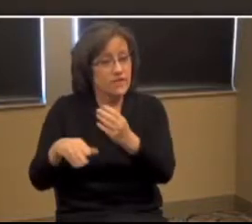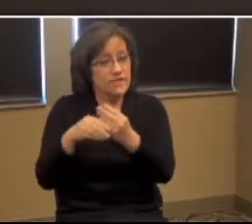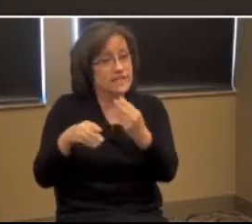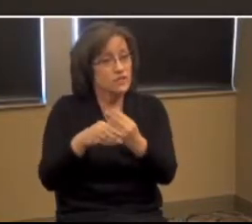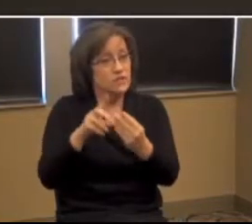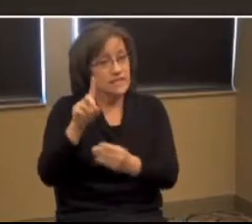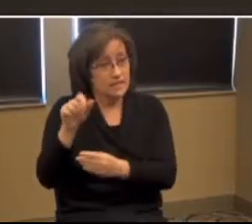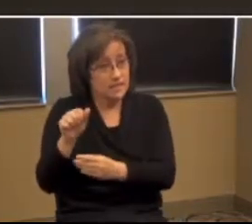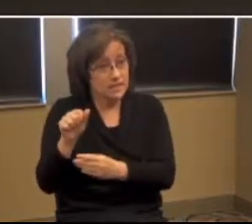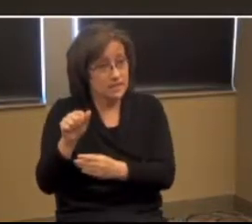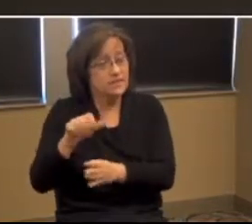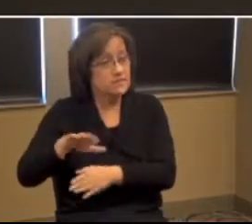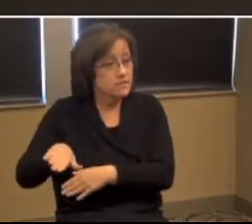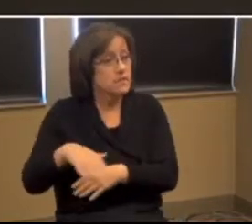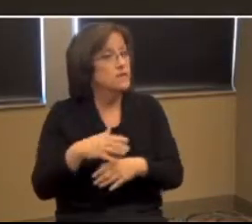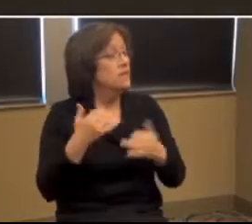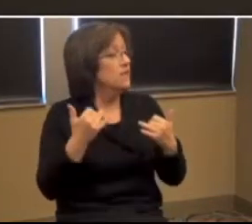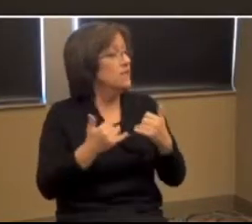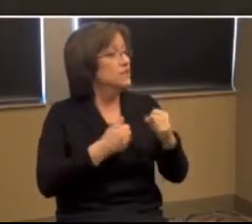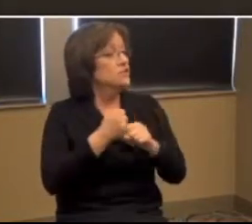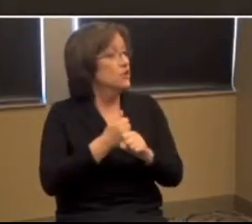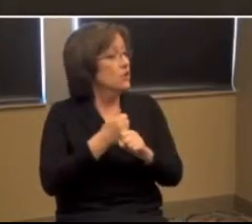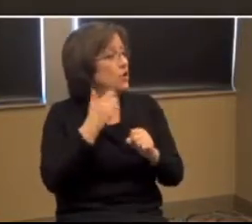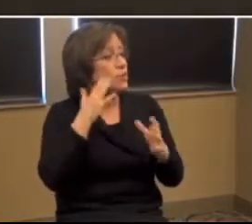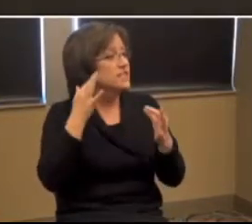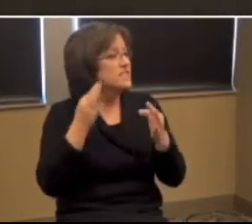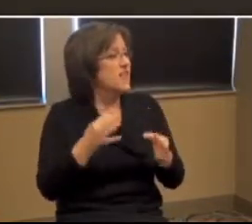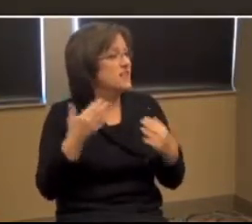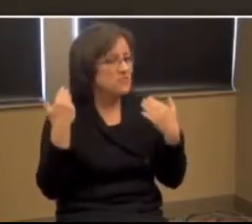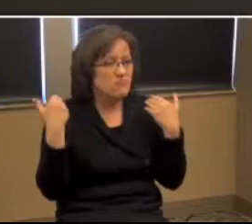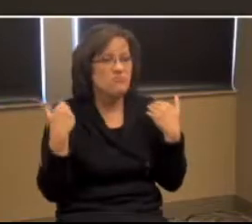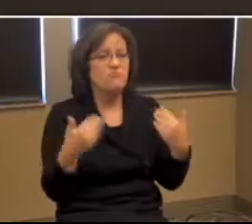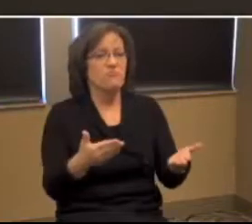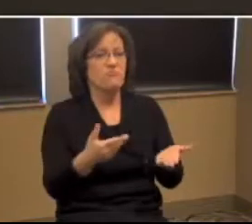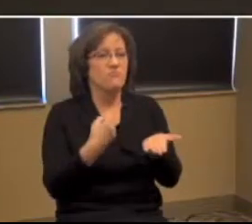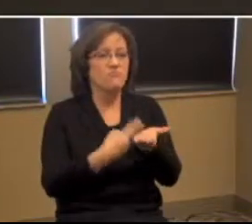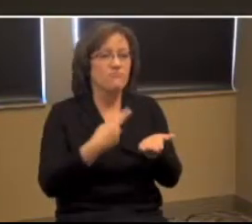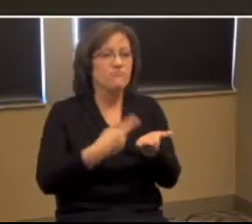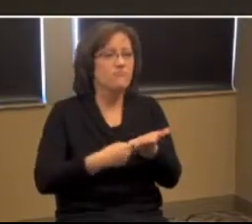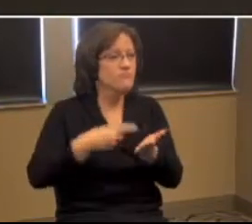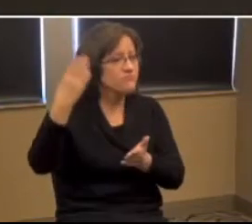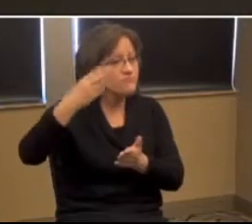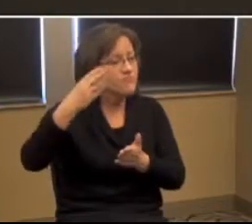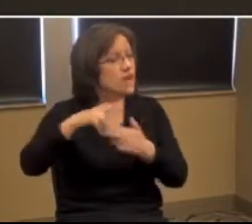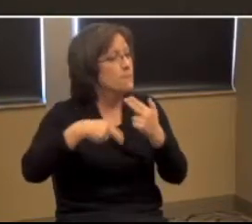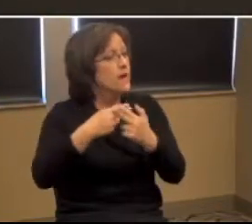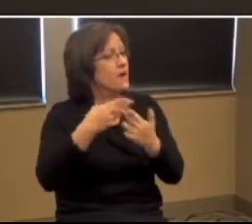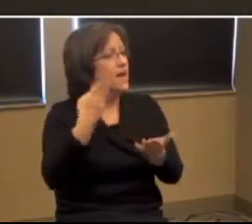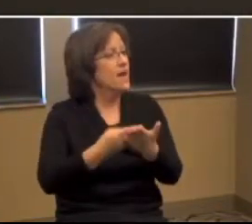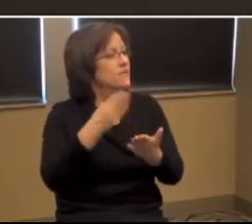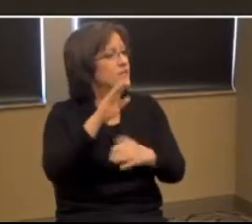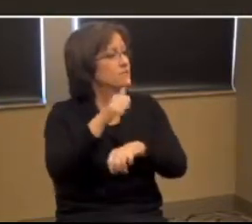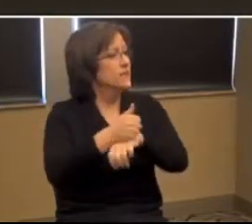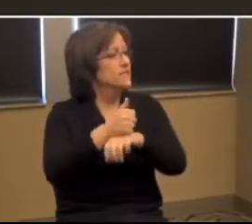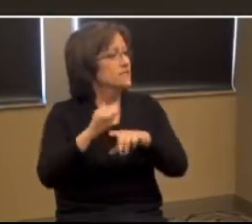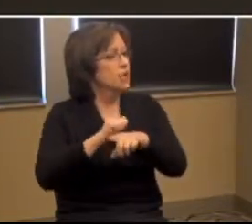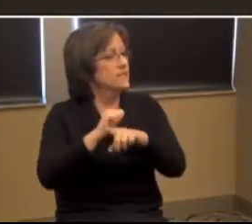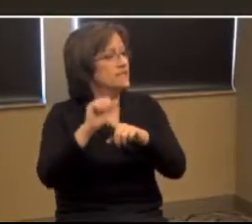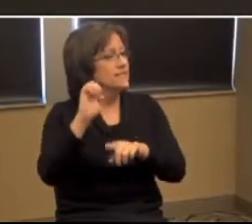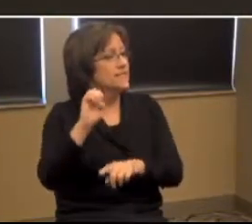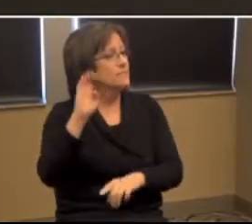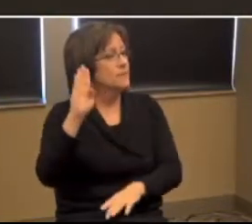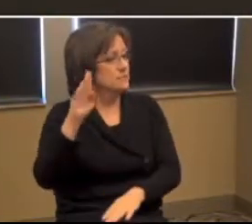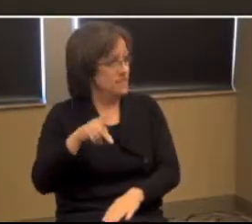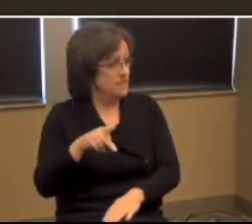year that why not just dive into one of those evidence-based practices and let you have the ability, and we'll talk